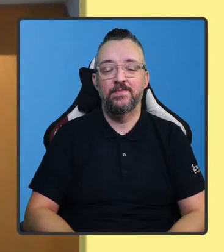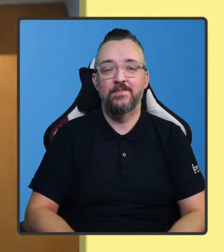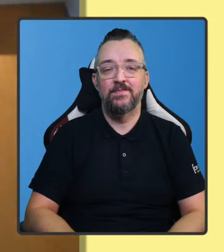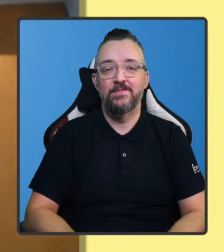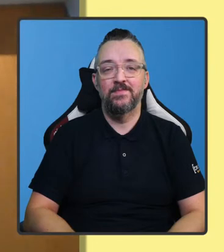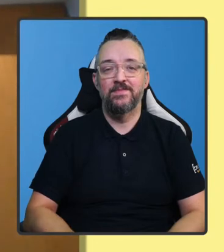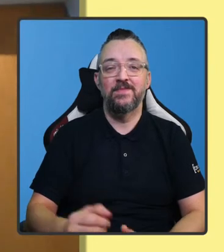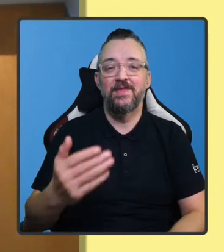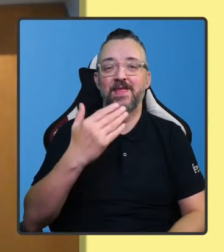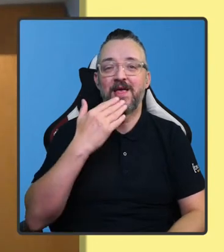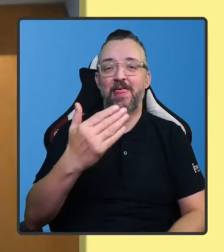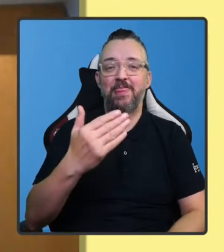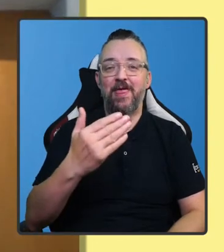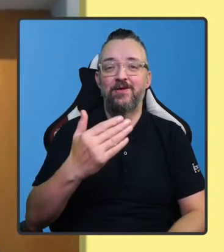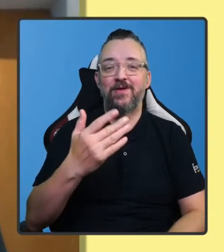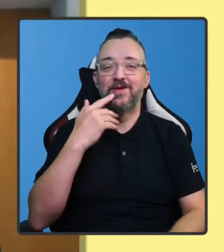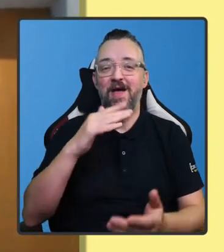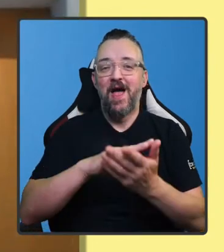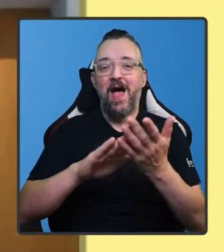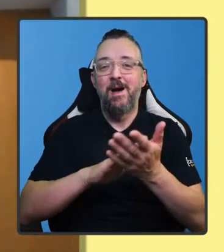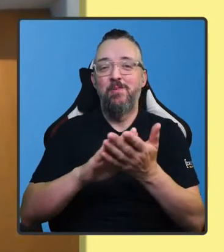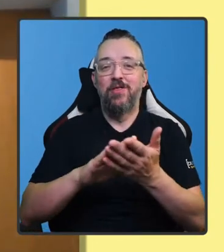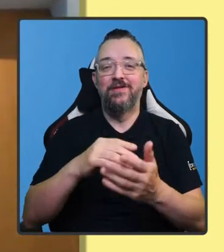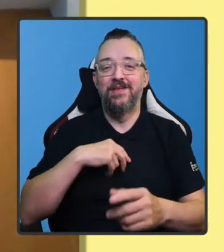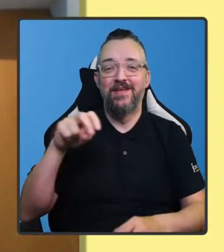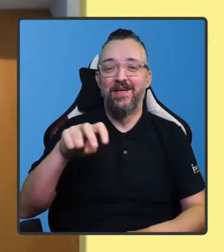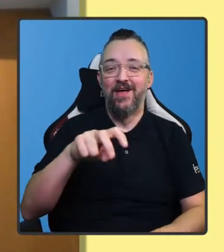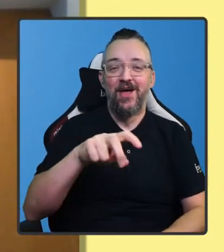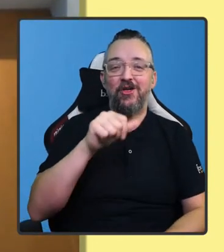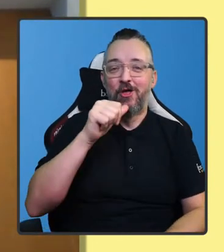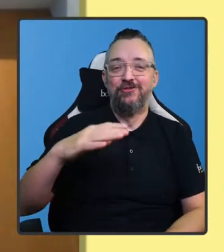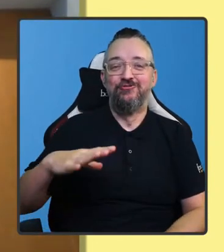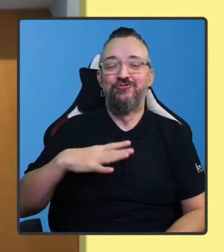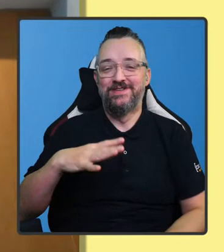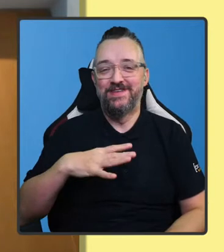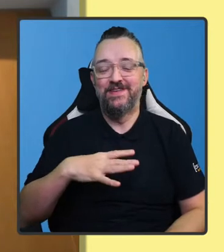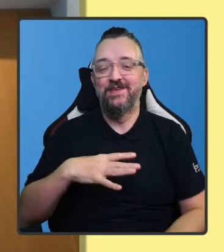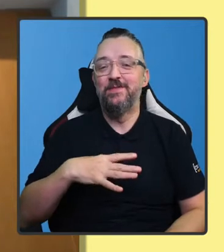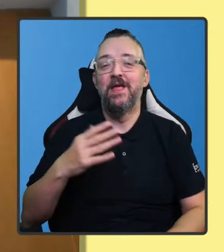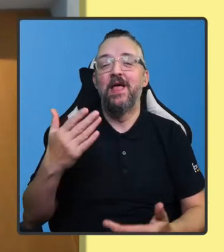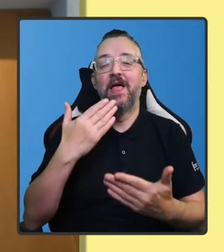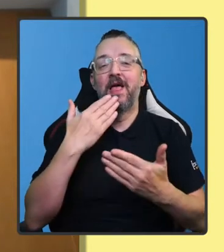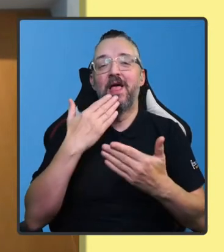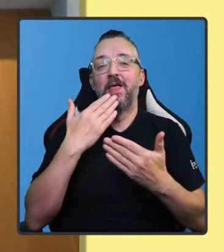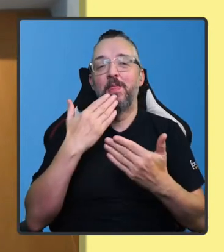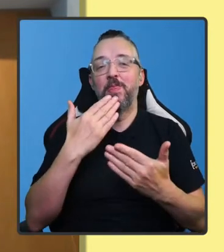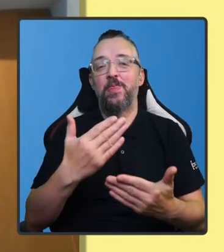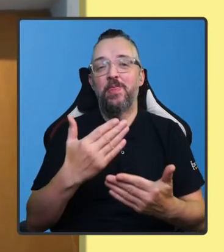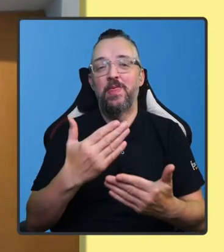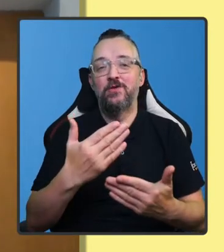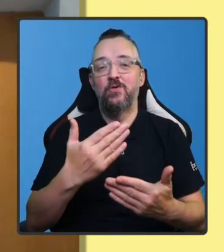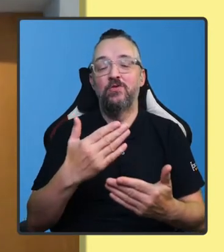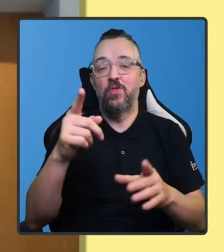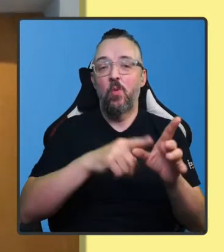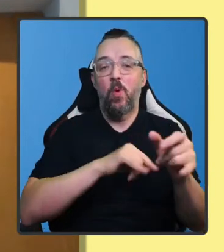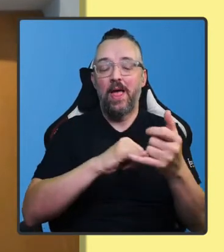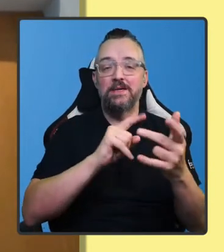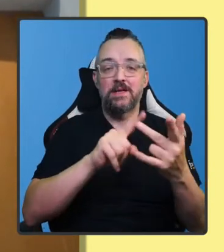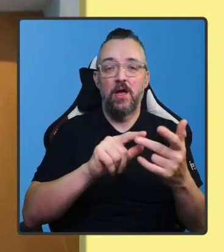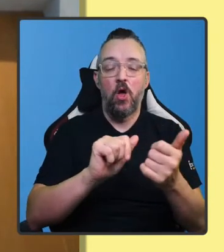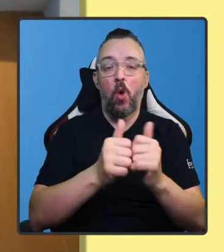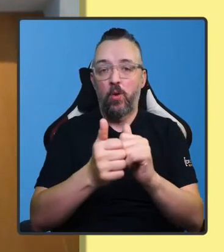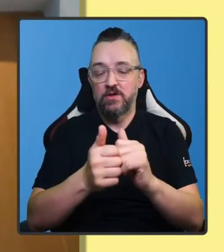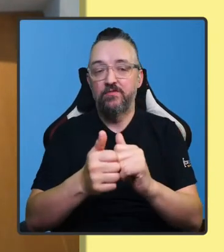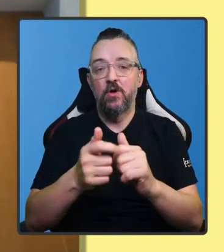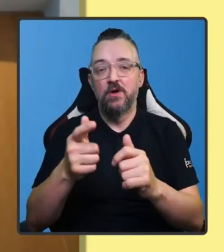Thank you very much, and apologies, I was not quite ready there. Thank you very much to the YSI colleagues for bringing this